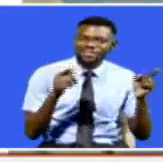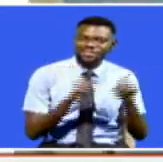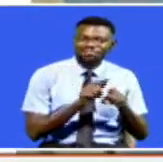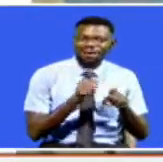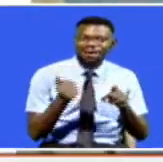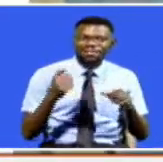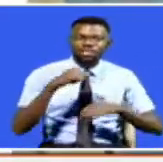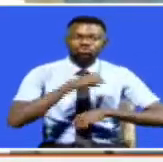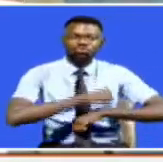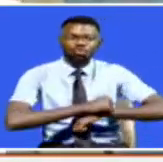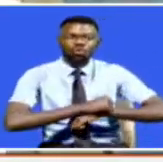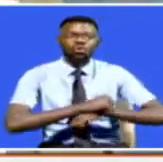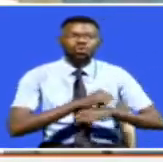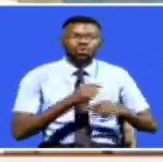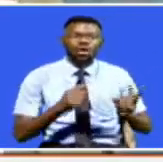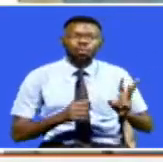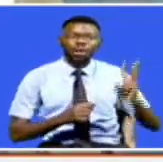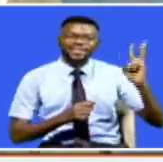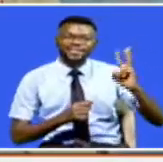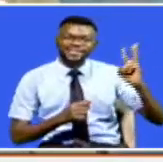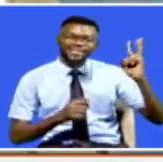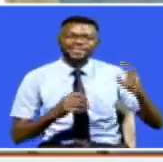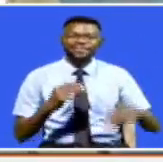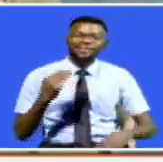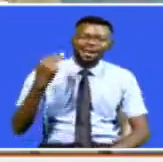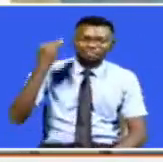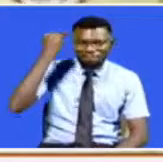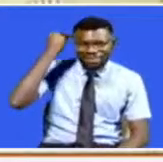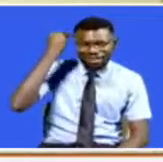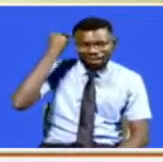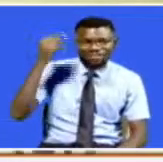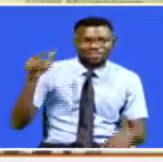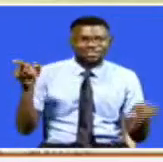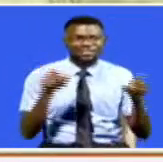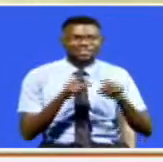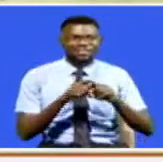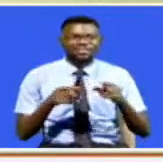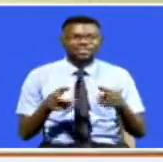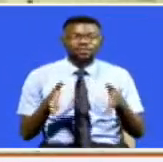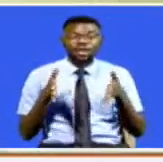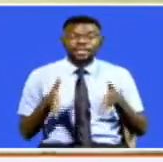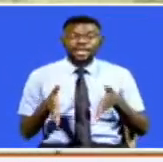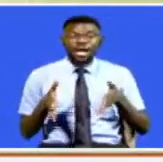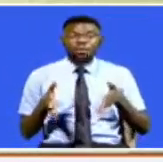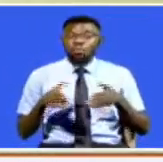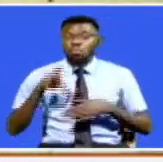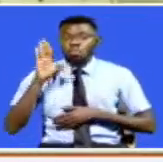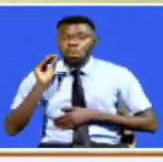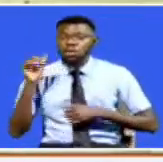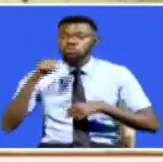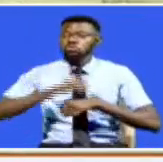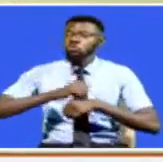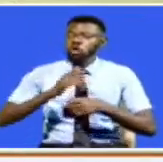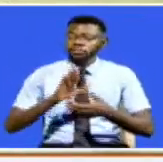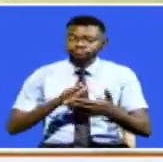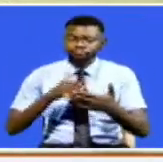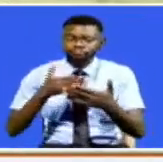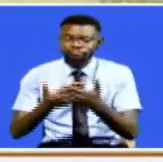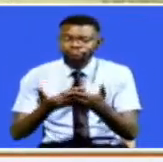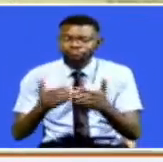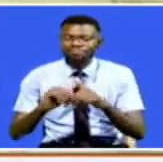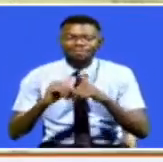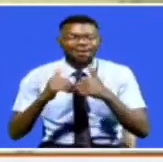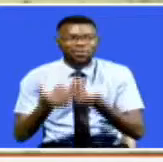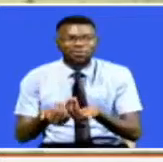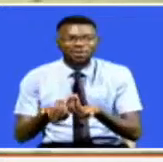Wajia and now a new school in Mandera, the same copies. And you can imagine, how do we reach the schools in Mombasa, how do we reach Likoni, how do we